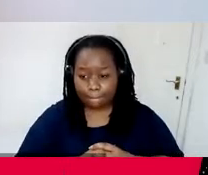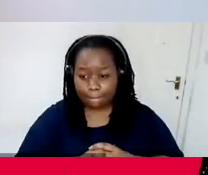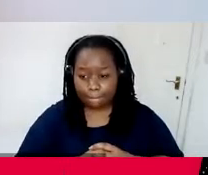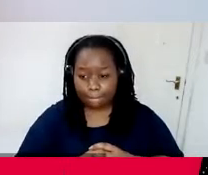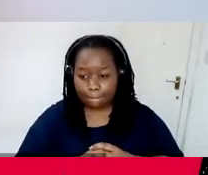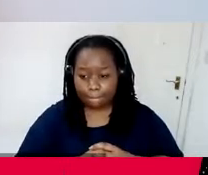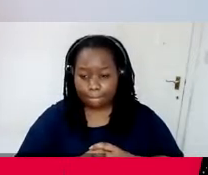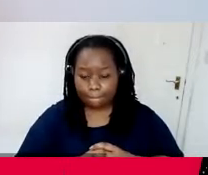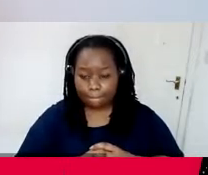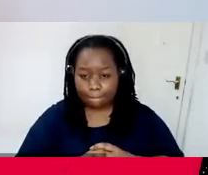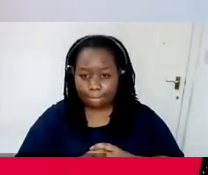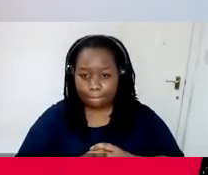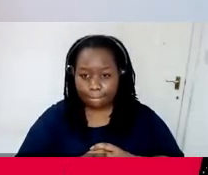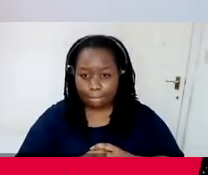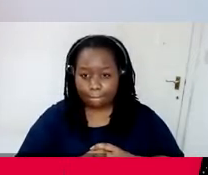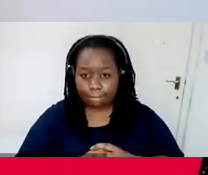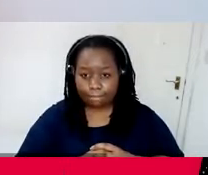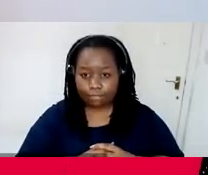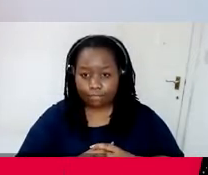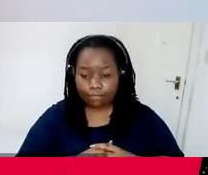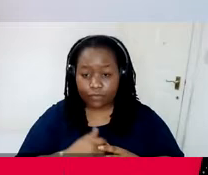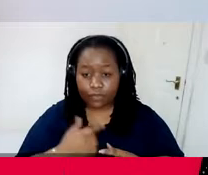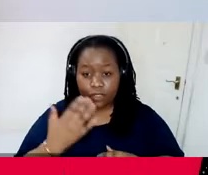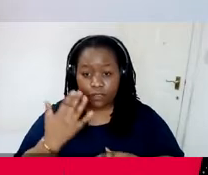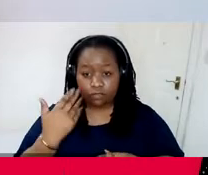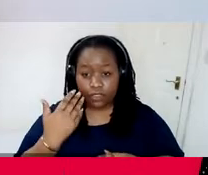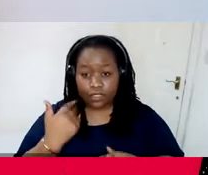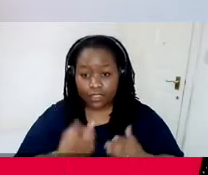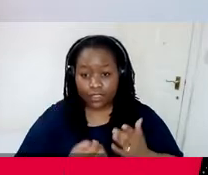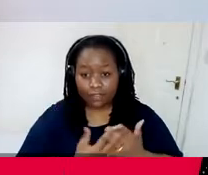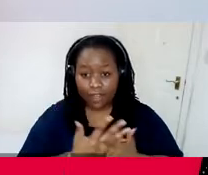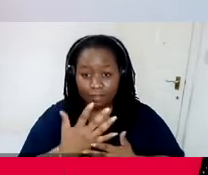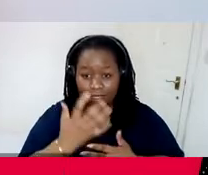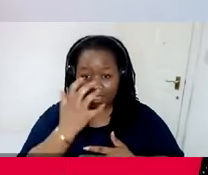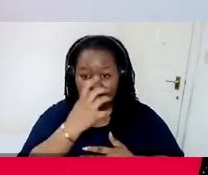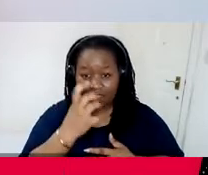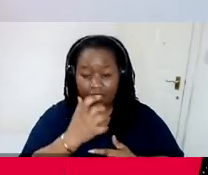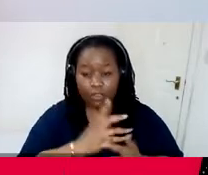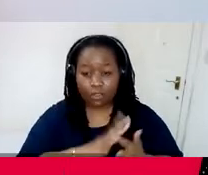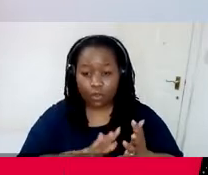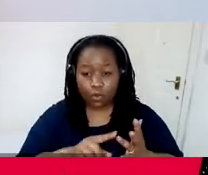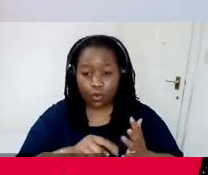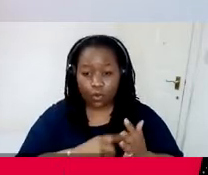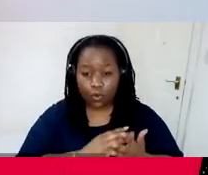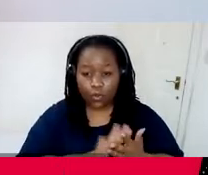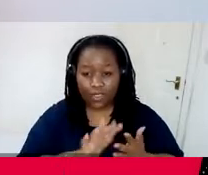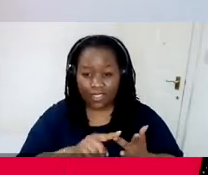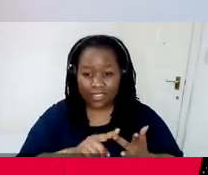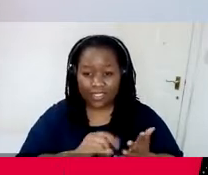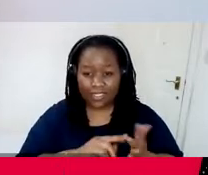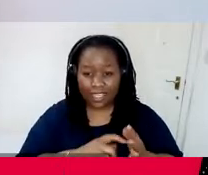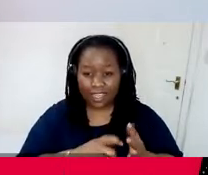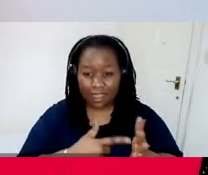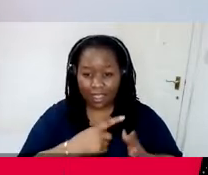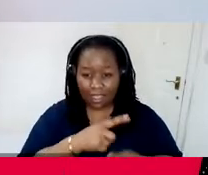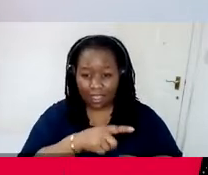the recent developments in the country is the Ansar Allah Houthis attacking Ma'rib